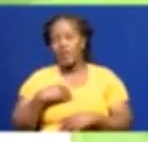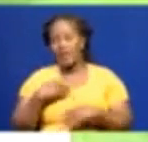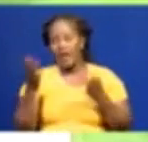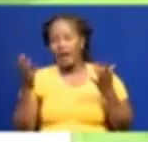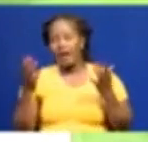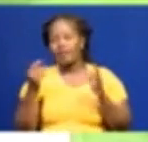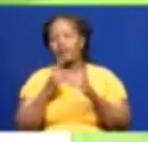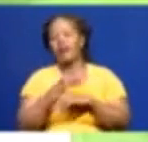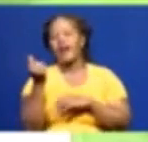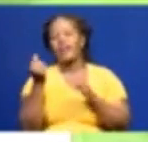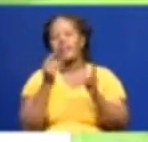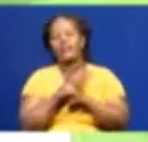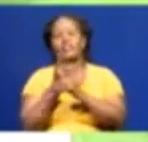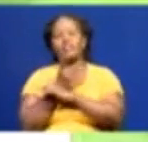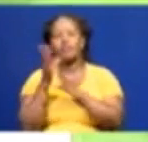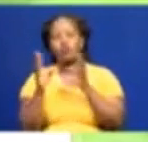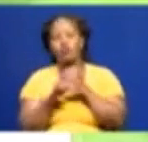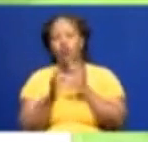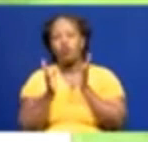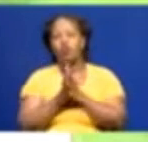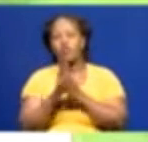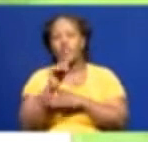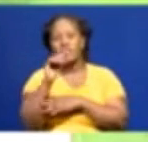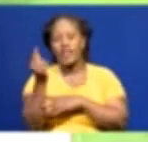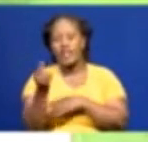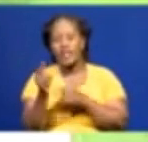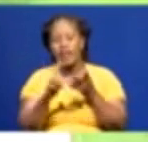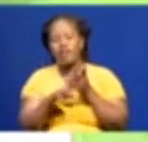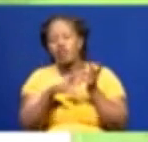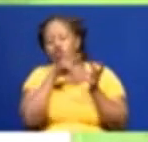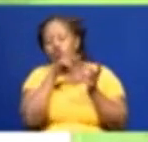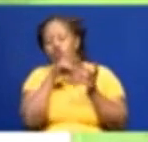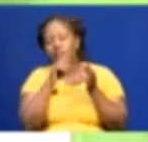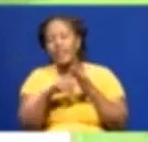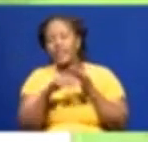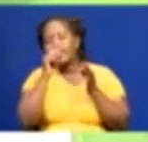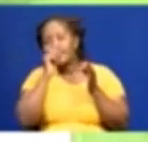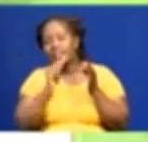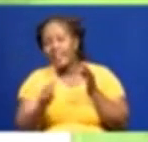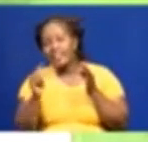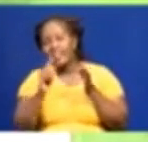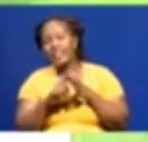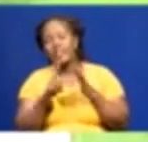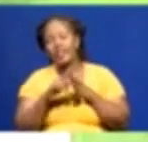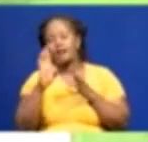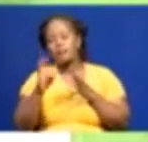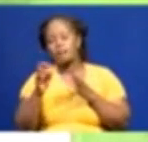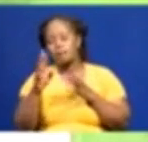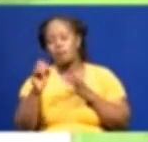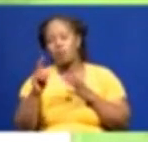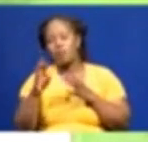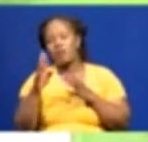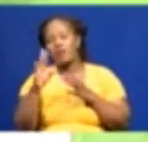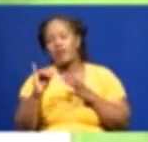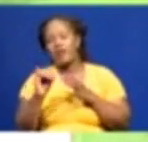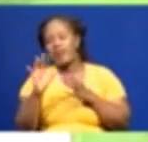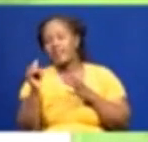we are agency at Kenya, Uganda, Tanzania, Djibouti, Eritrea,